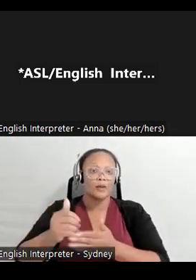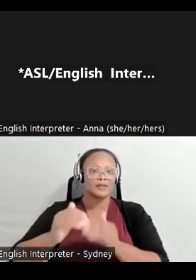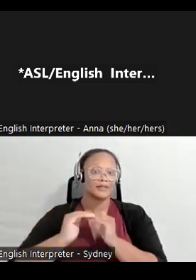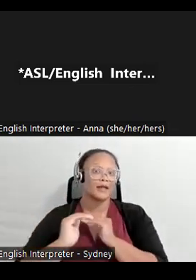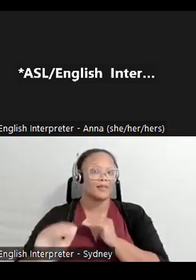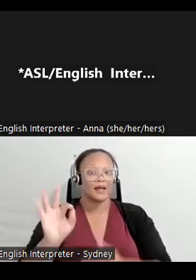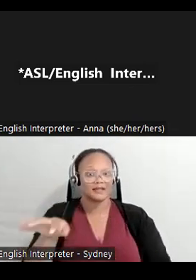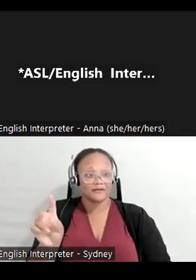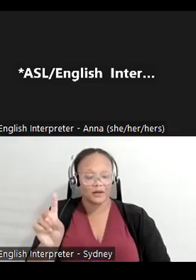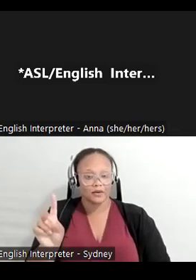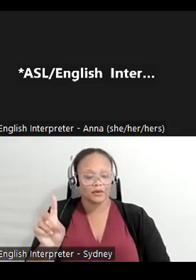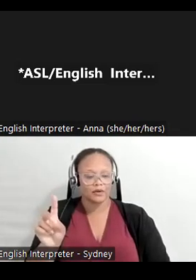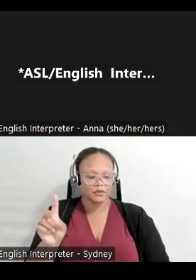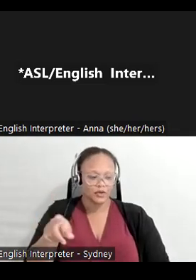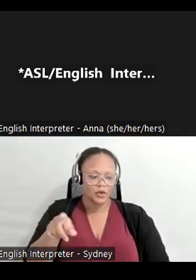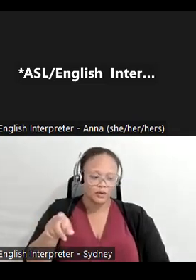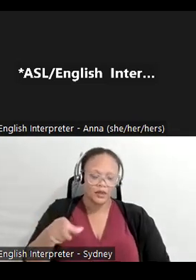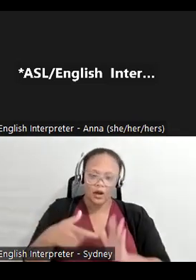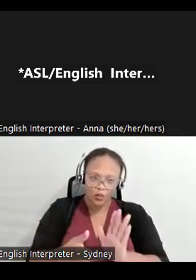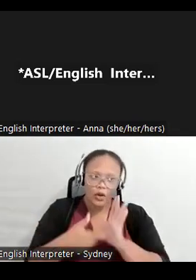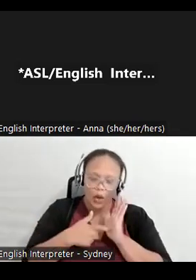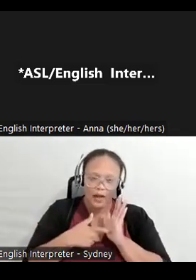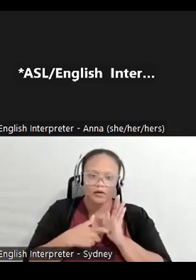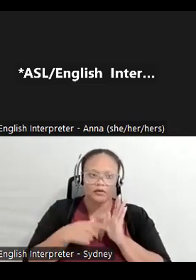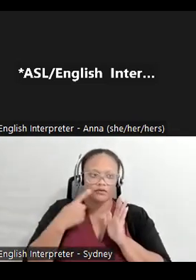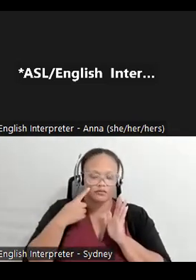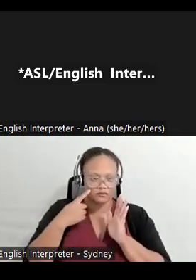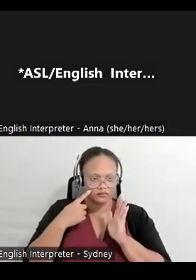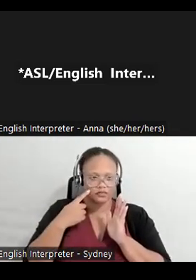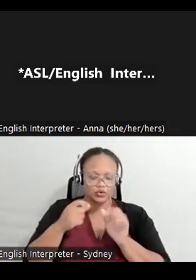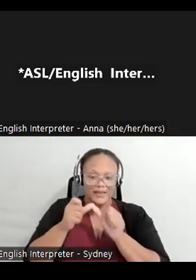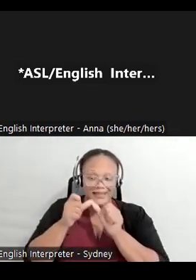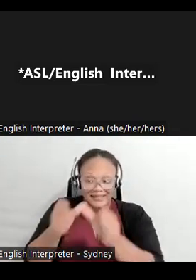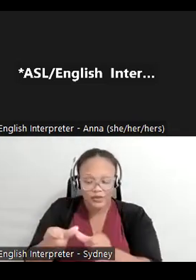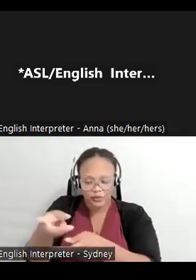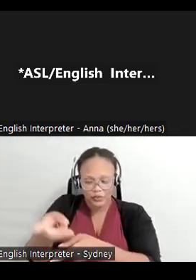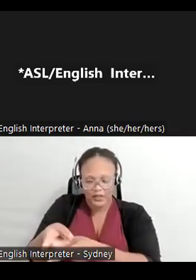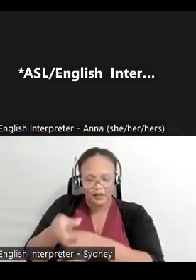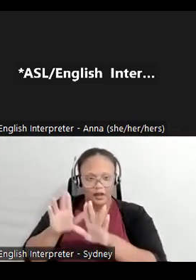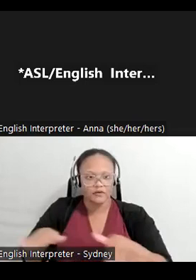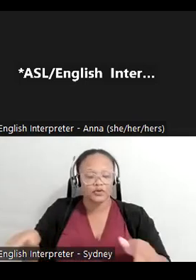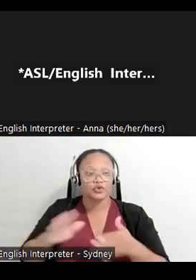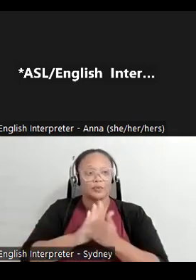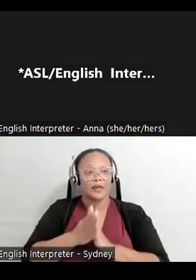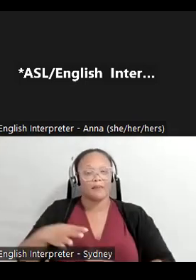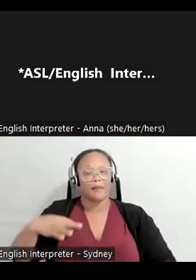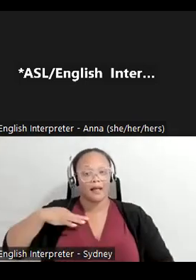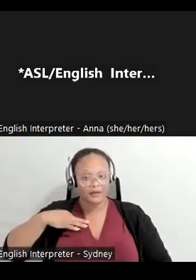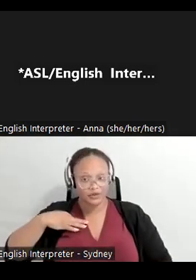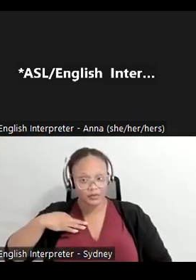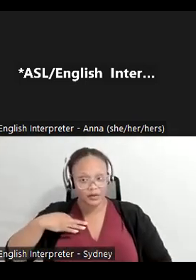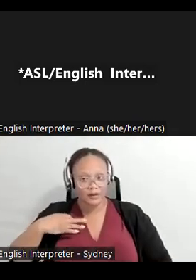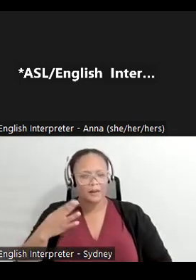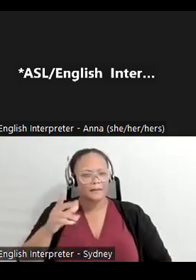requirement, need to continue to care for children in order to be eligible. However, because her information was a bit